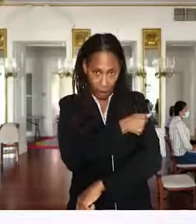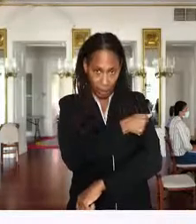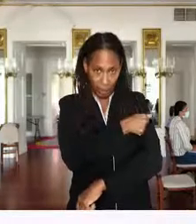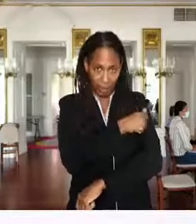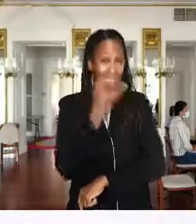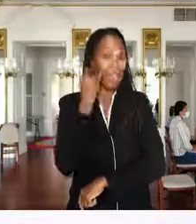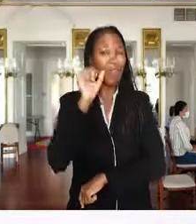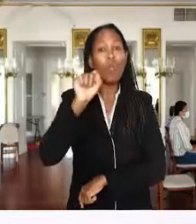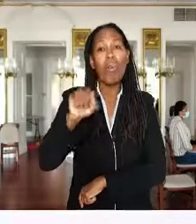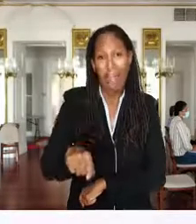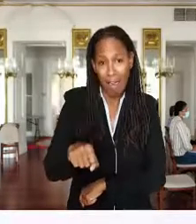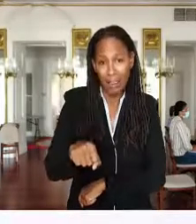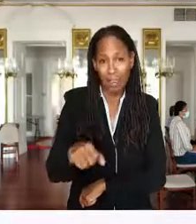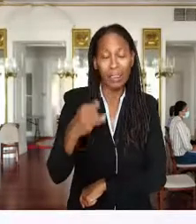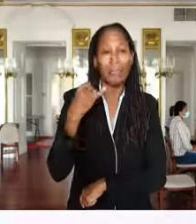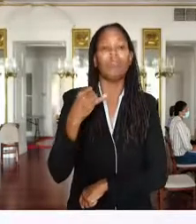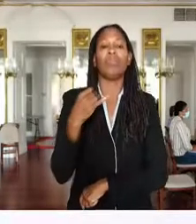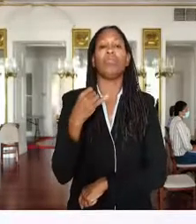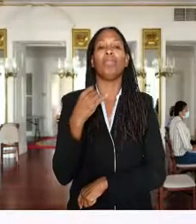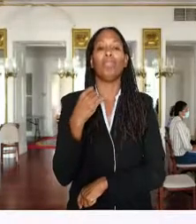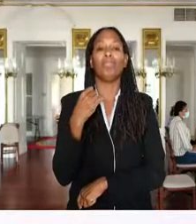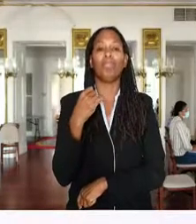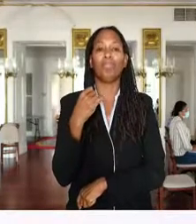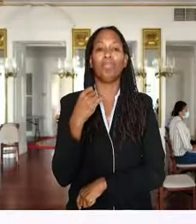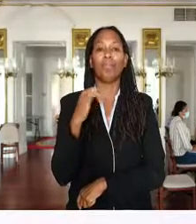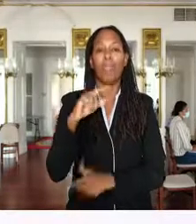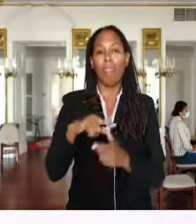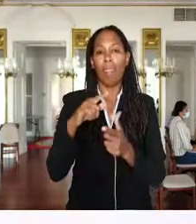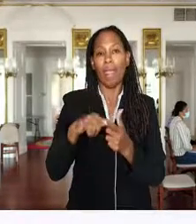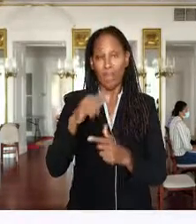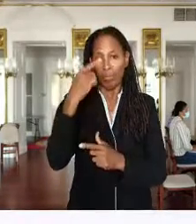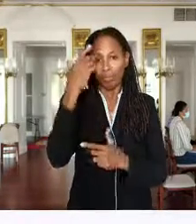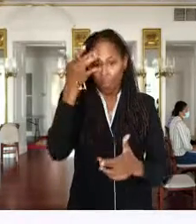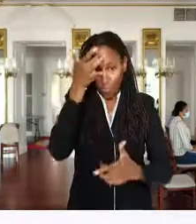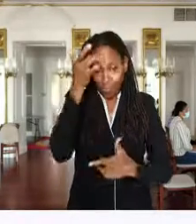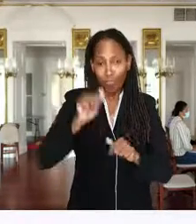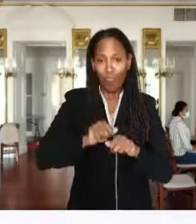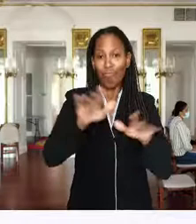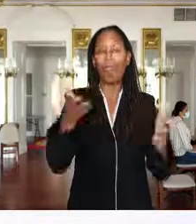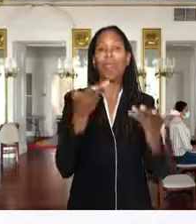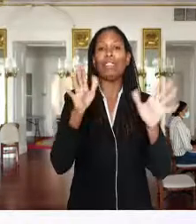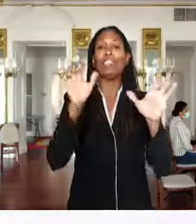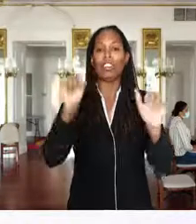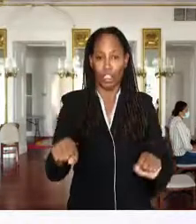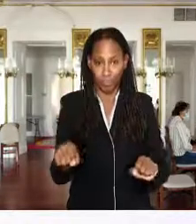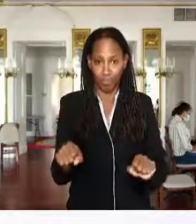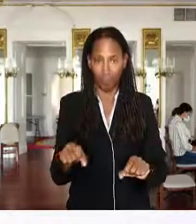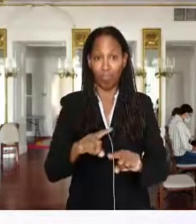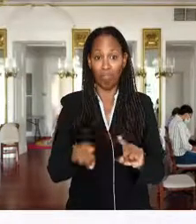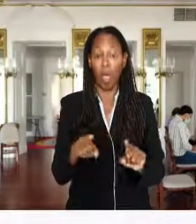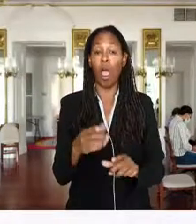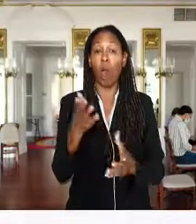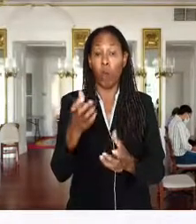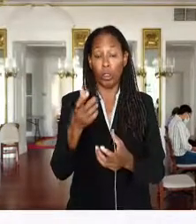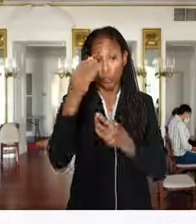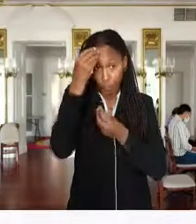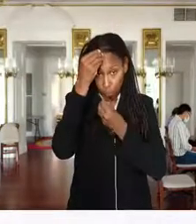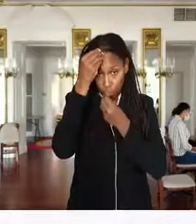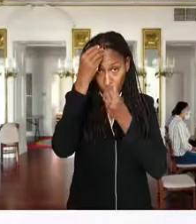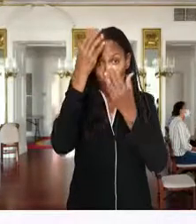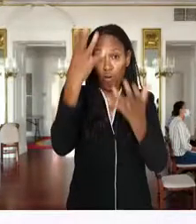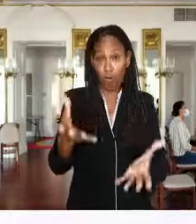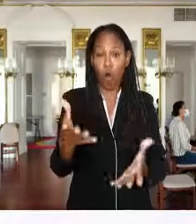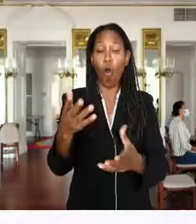who can and neutralize this virus. I also want to bring you up to date and remind the public that